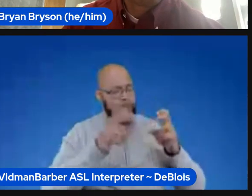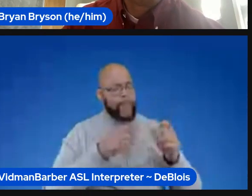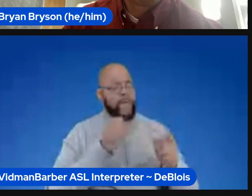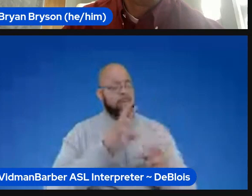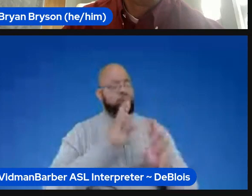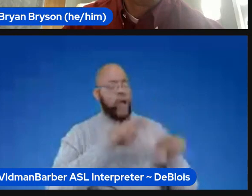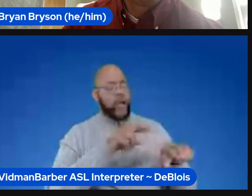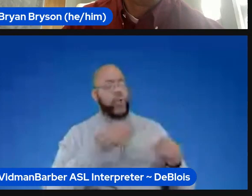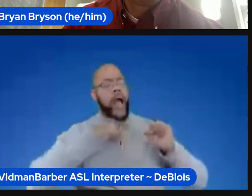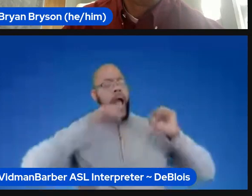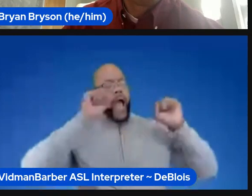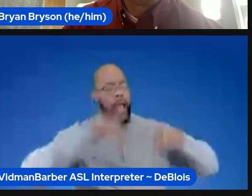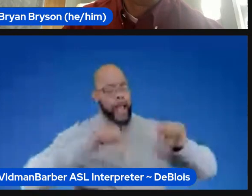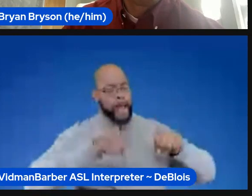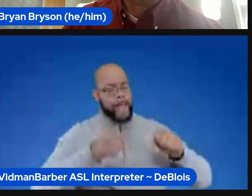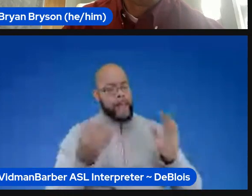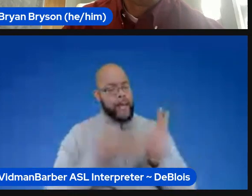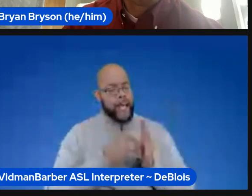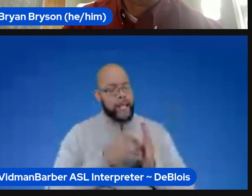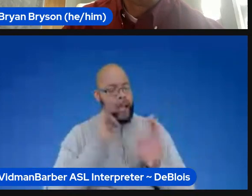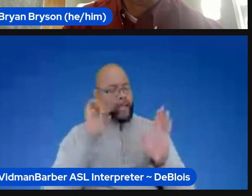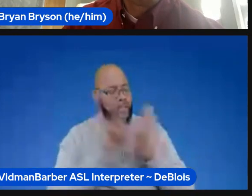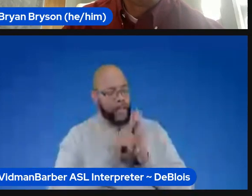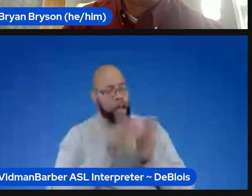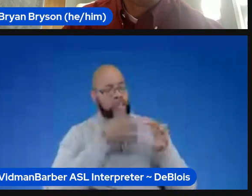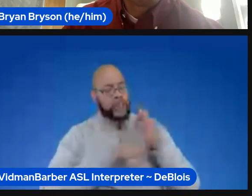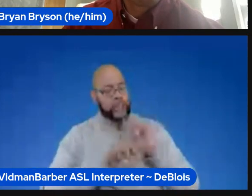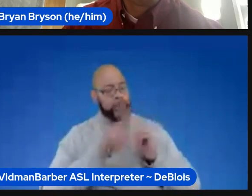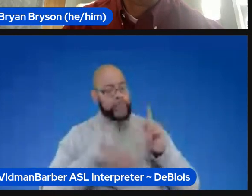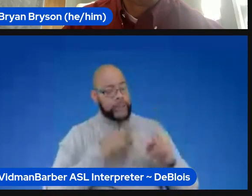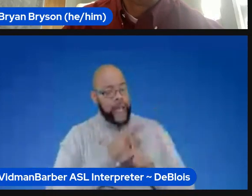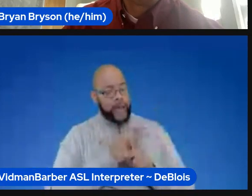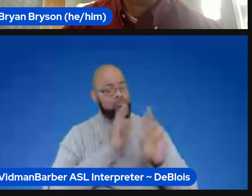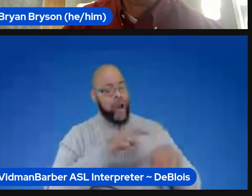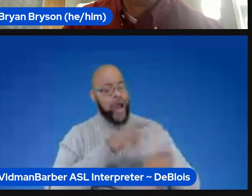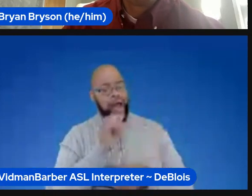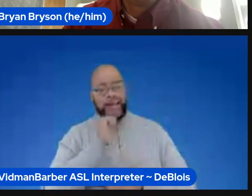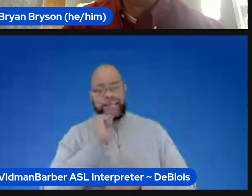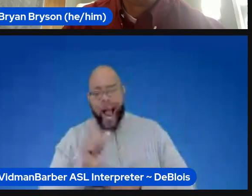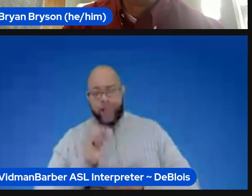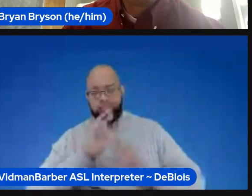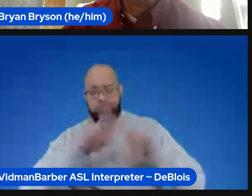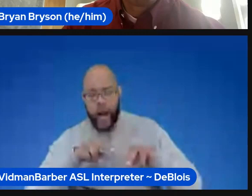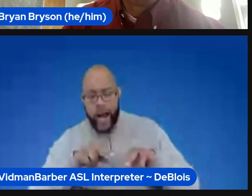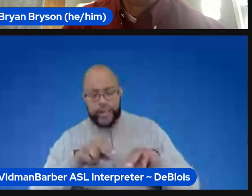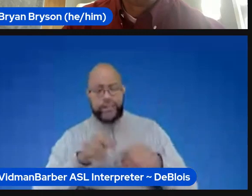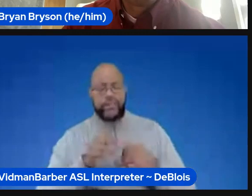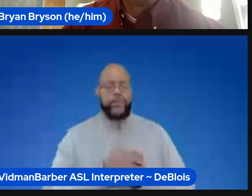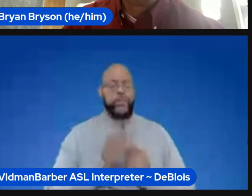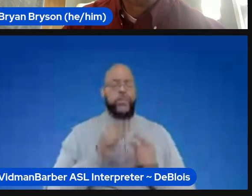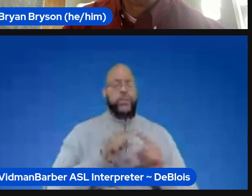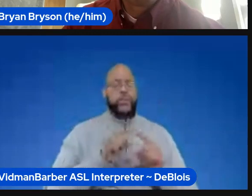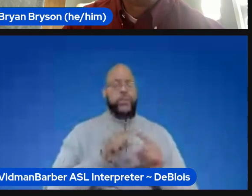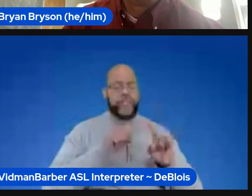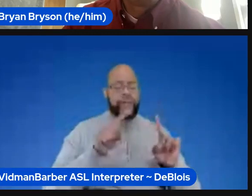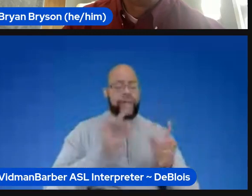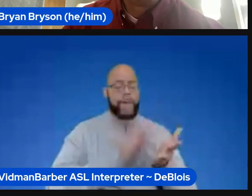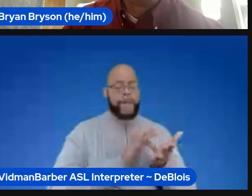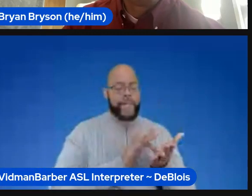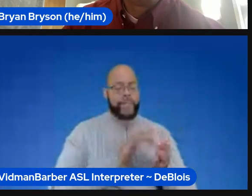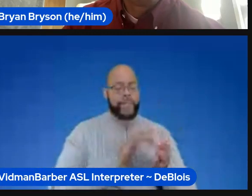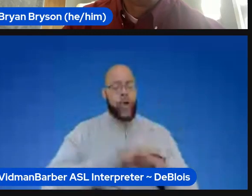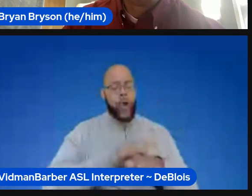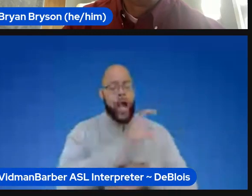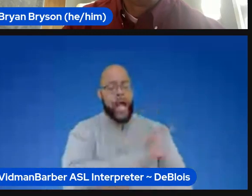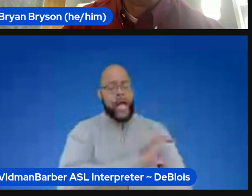able there, again, to identify subtypes of responders and non-responders to different drugs on clinical trials